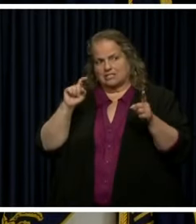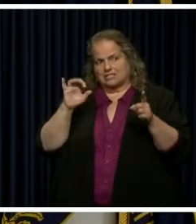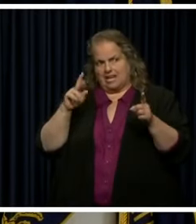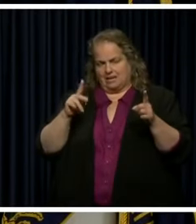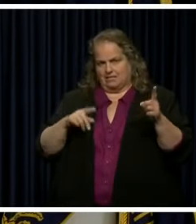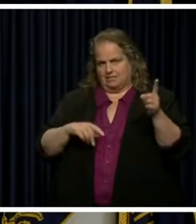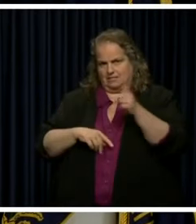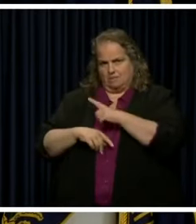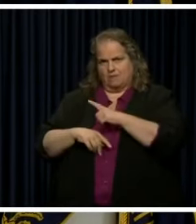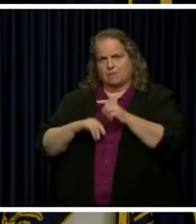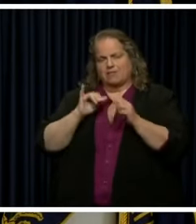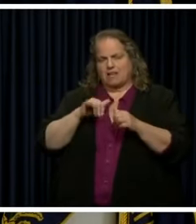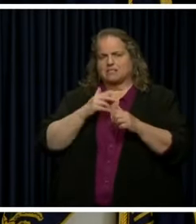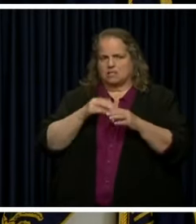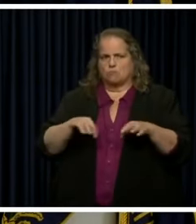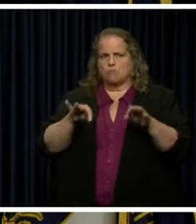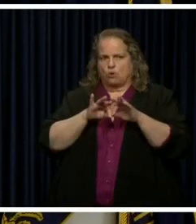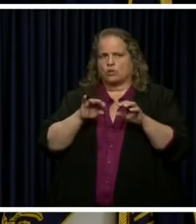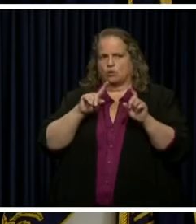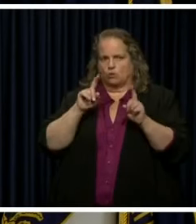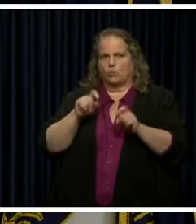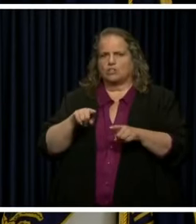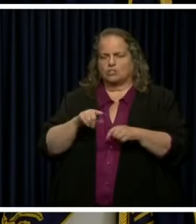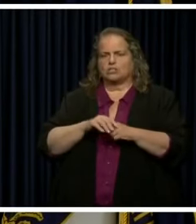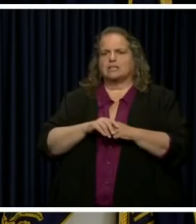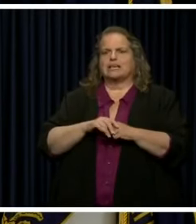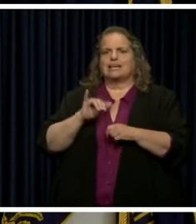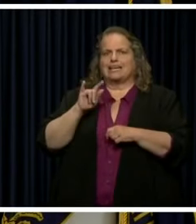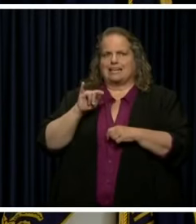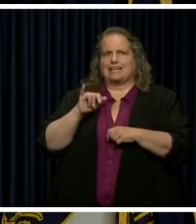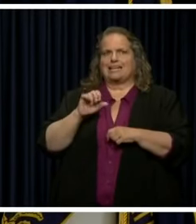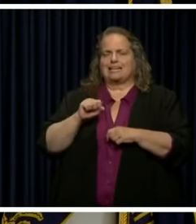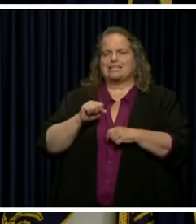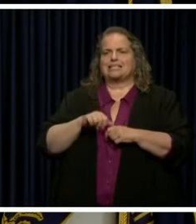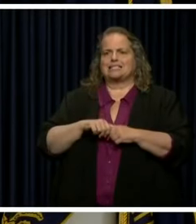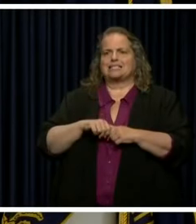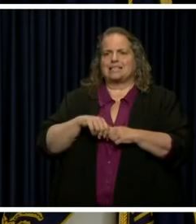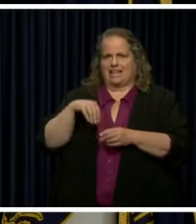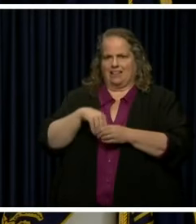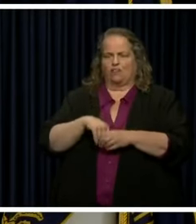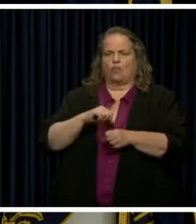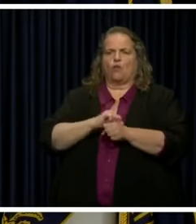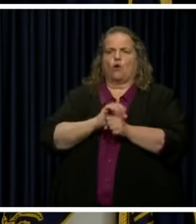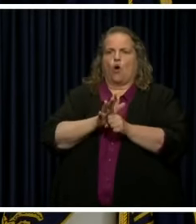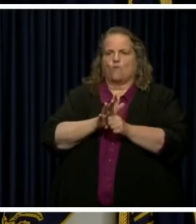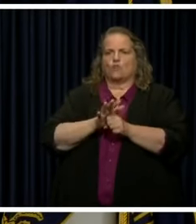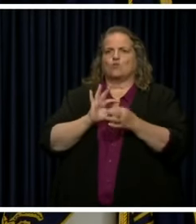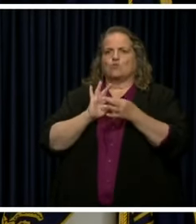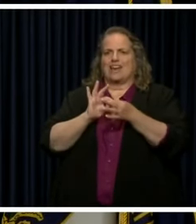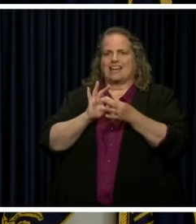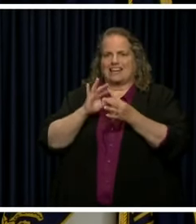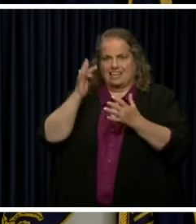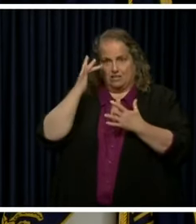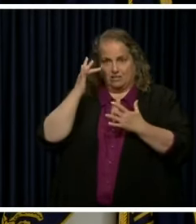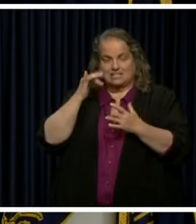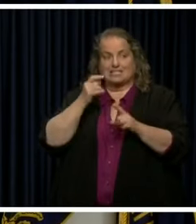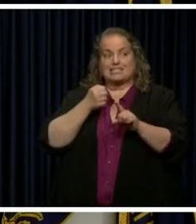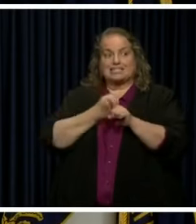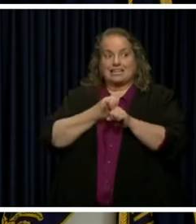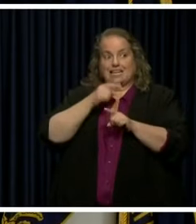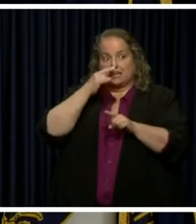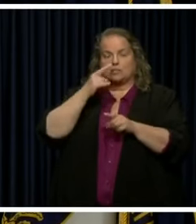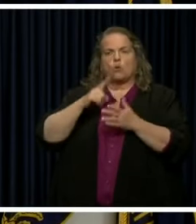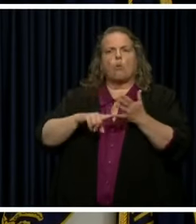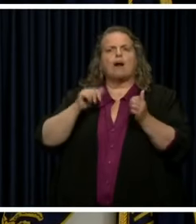coming up because this is a really important question. It's in this COVID-related illness that's hitting kids. What